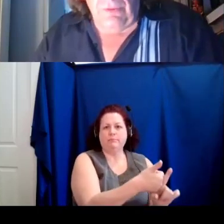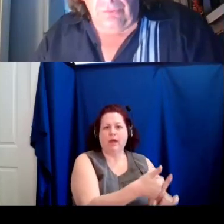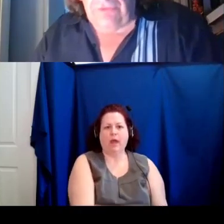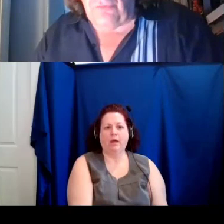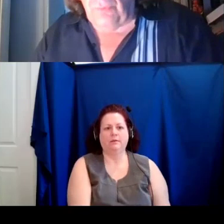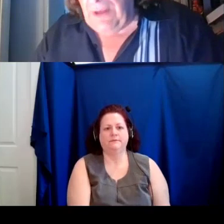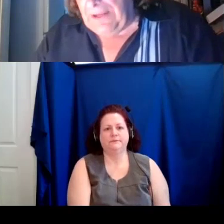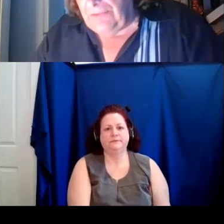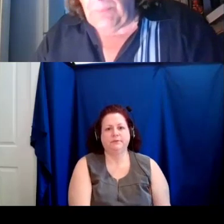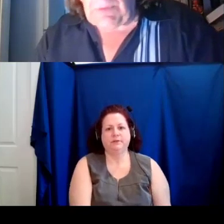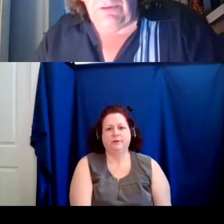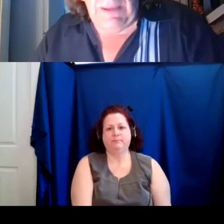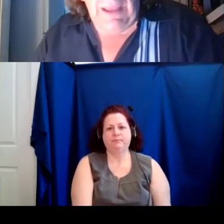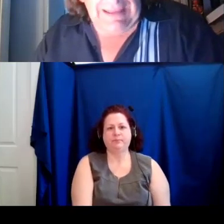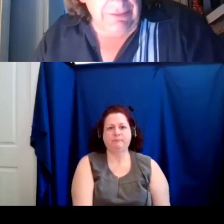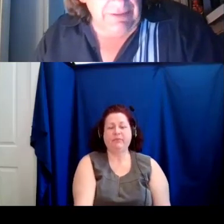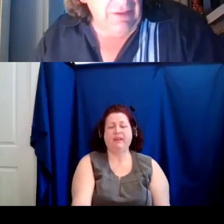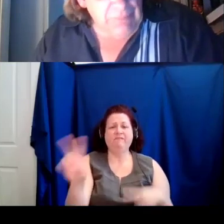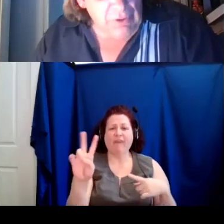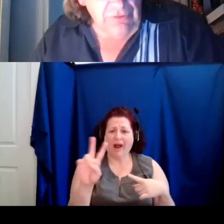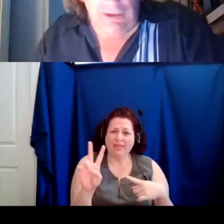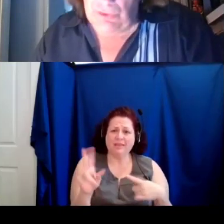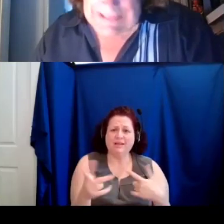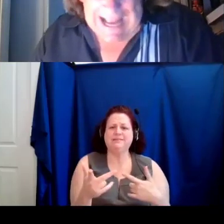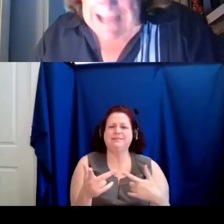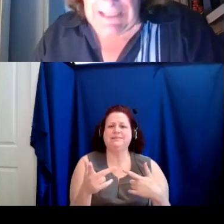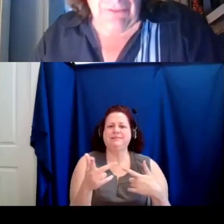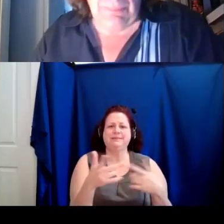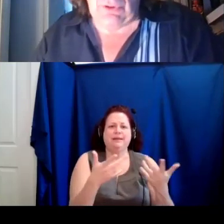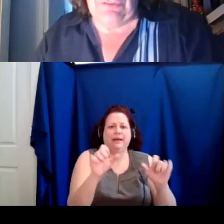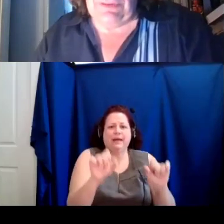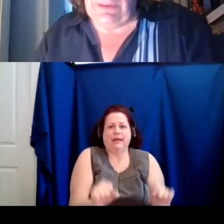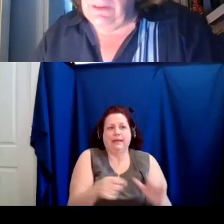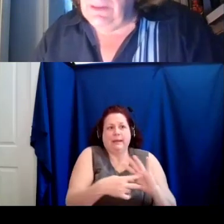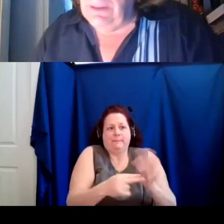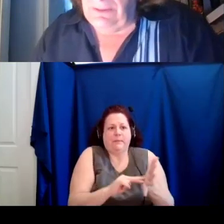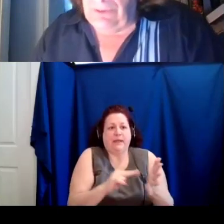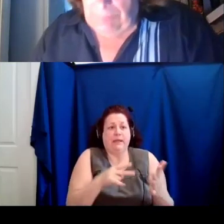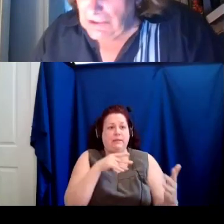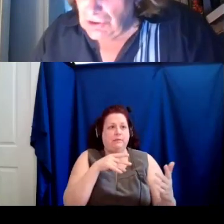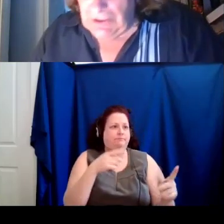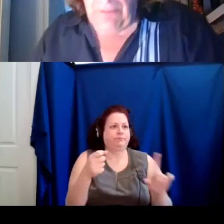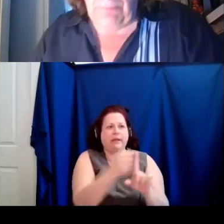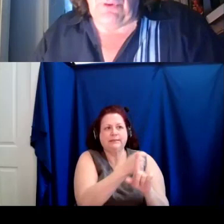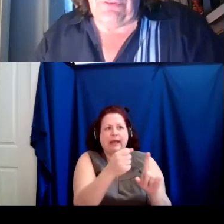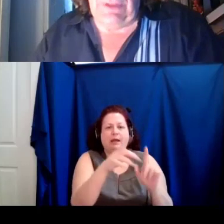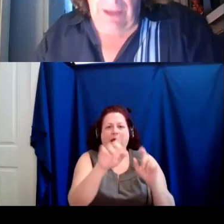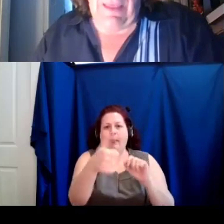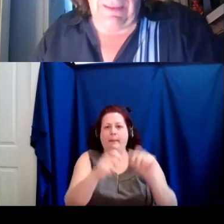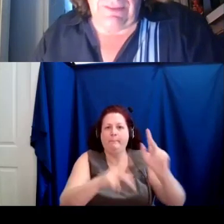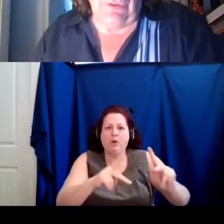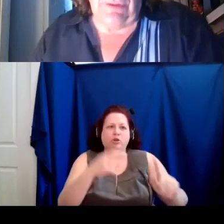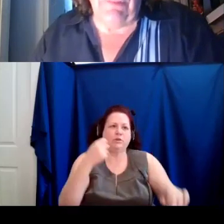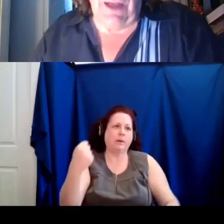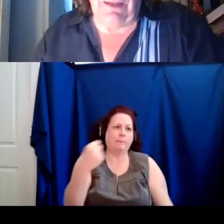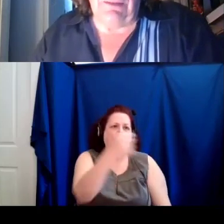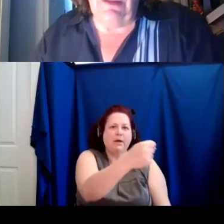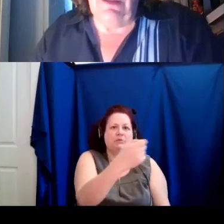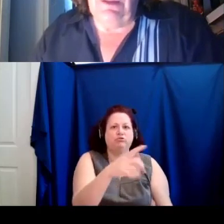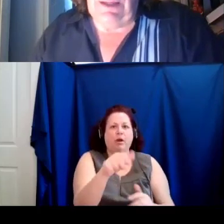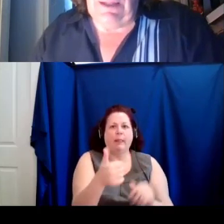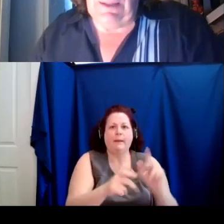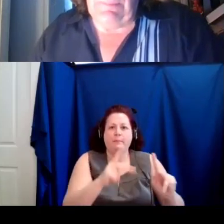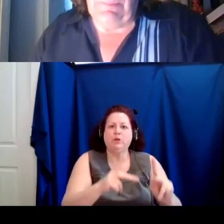violence, as it's written, I interpret it to be against another person. You attack another person, you punch another person. Yeah, that's extreme